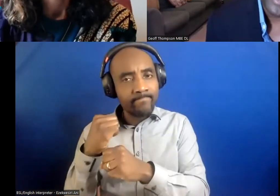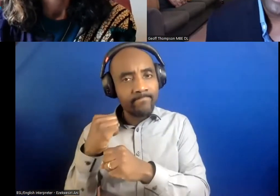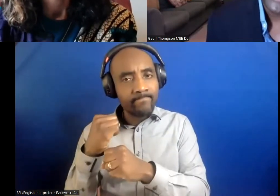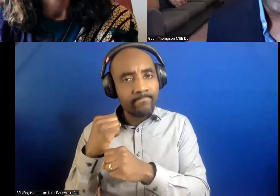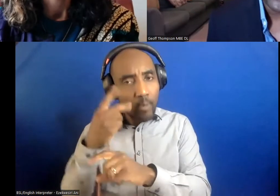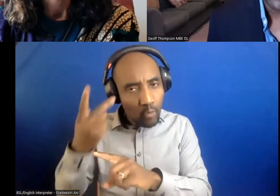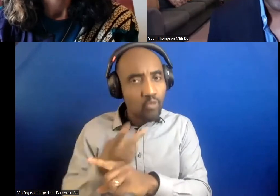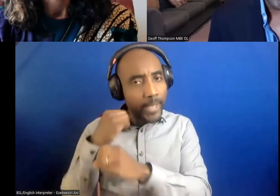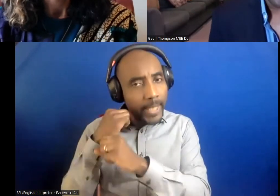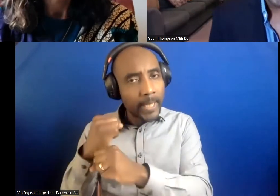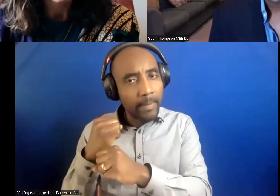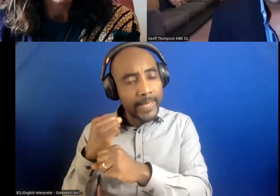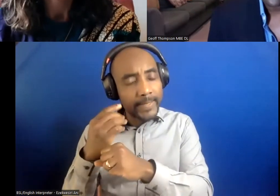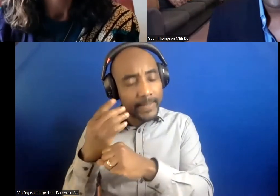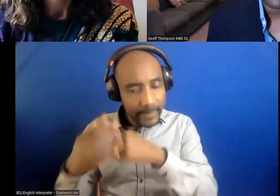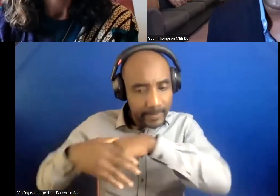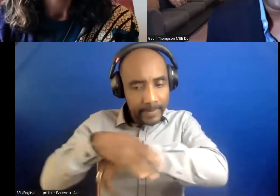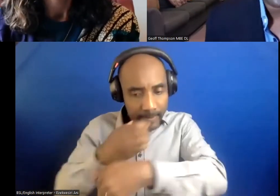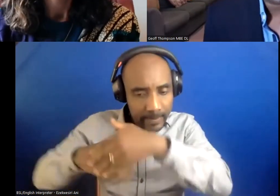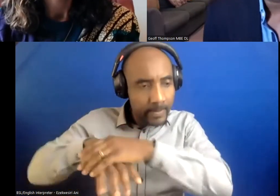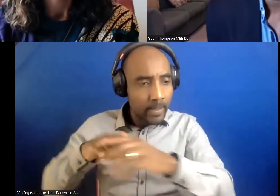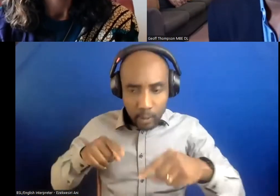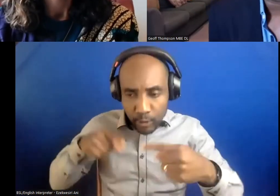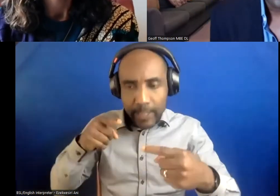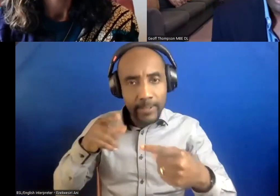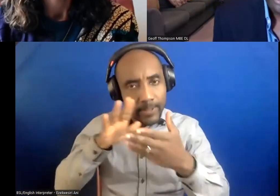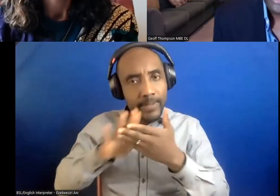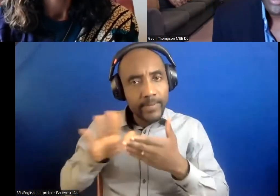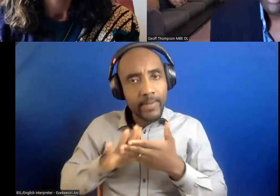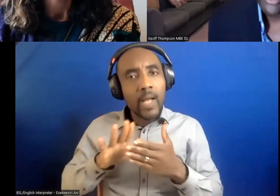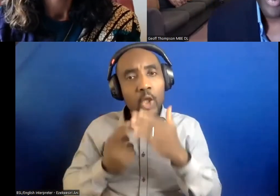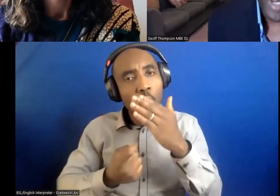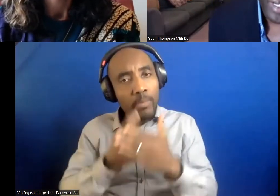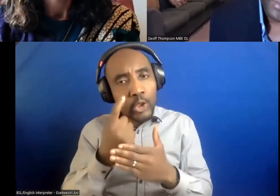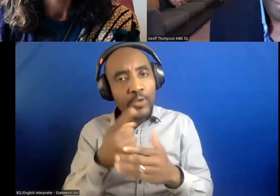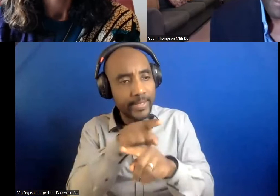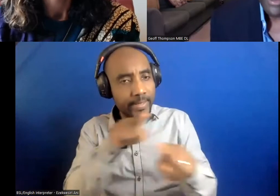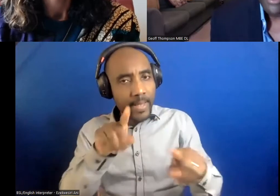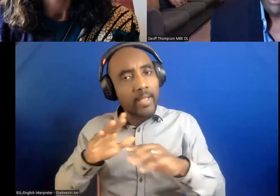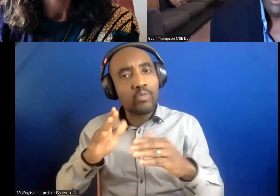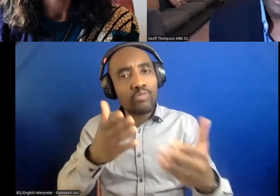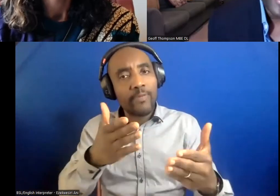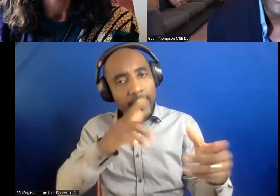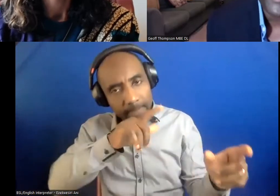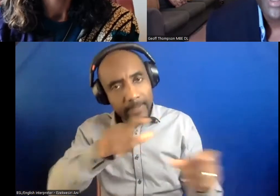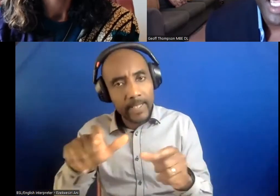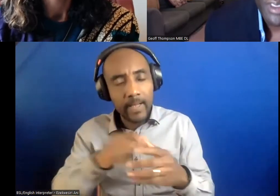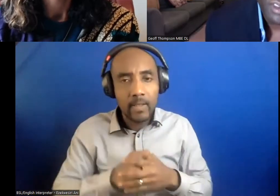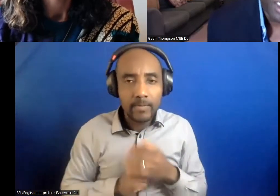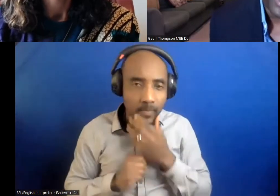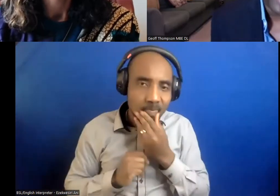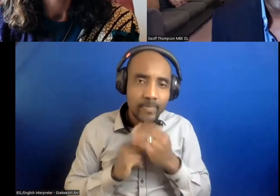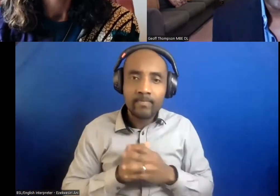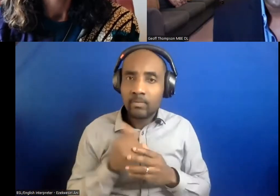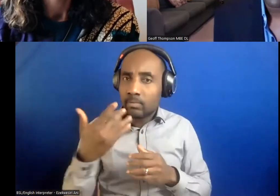as address the challenges that we still face and the opportunities that we still need to provide. I had some slides